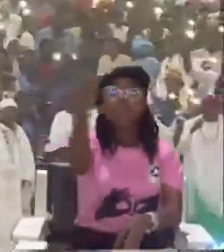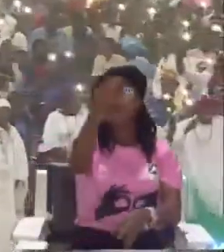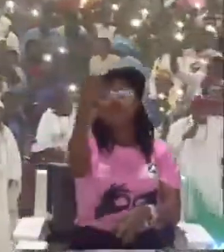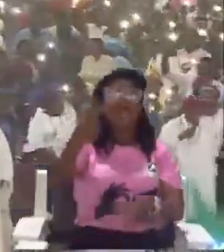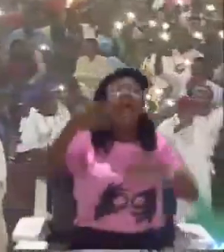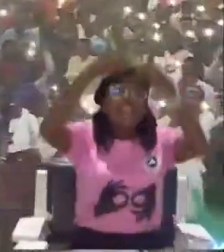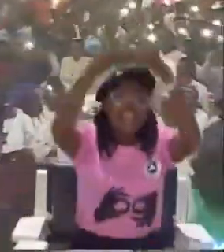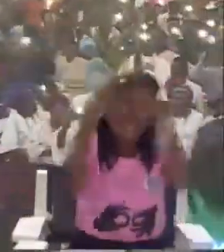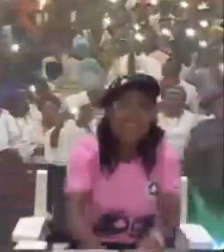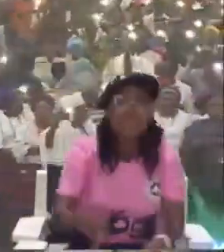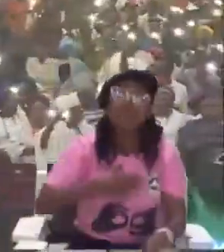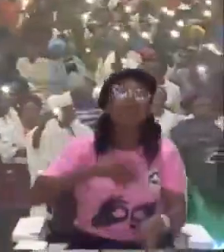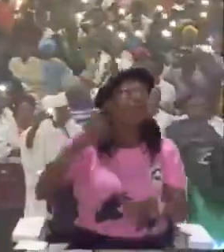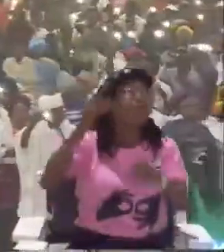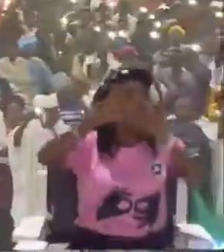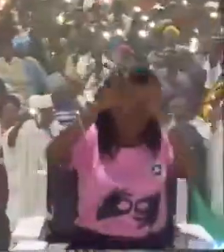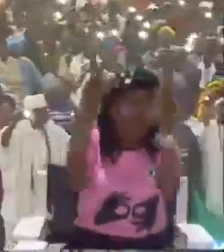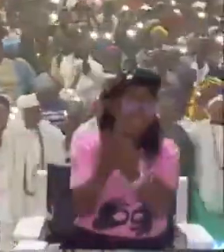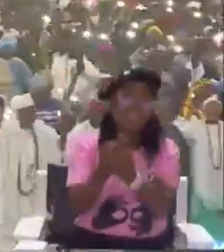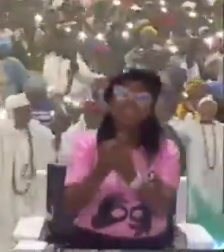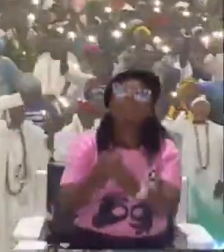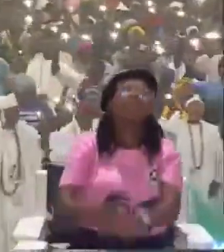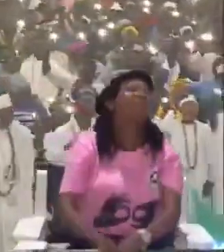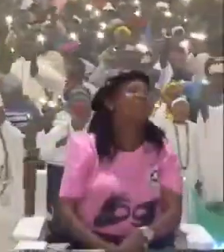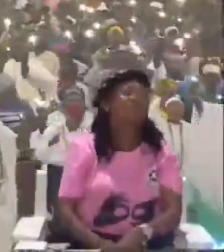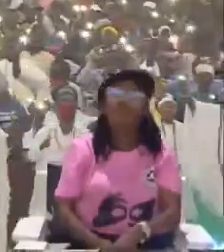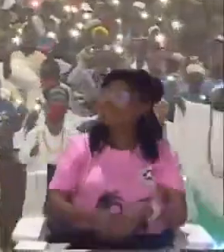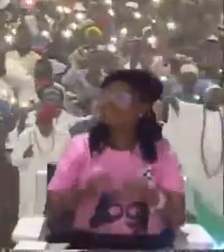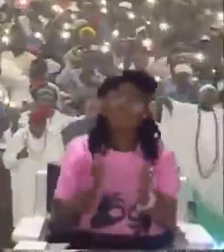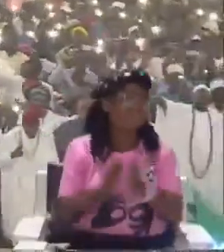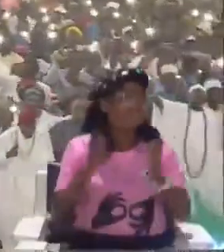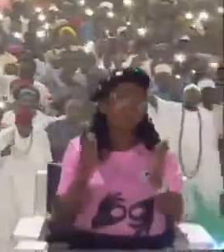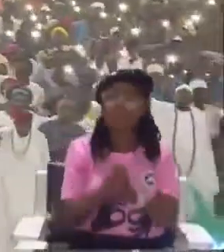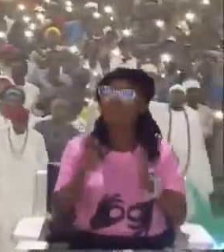family alone.